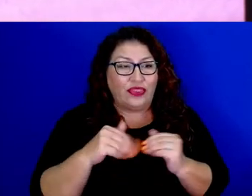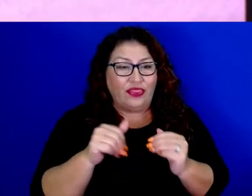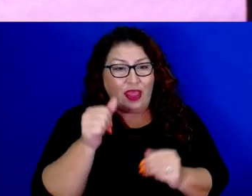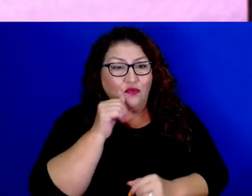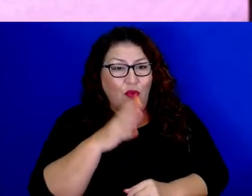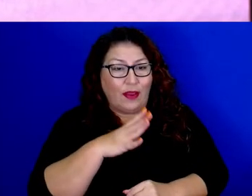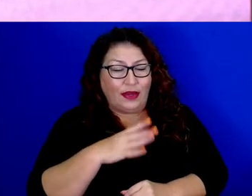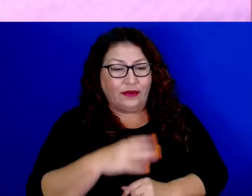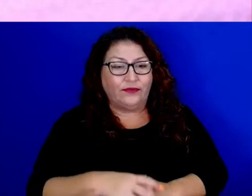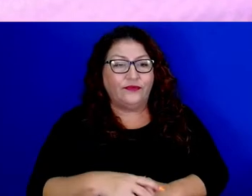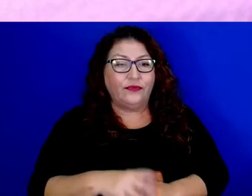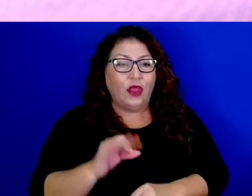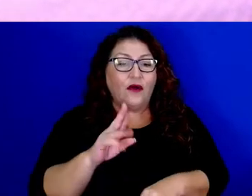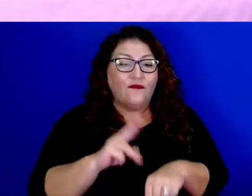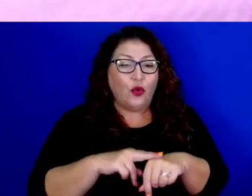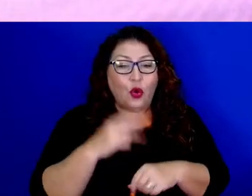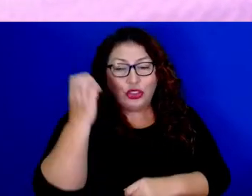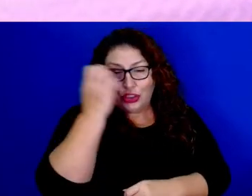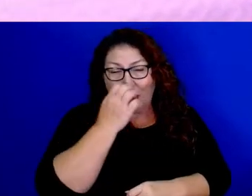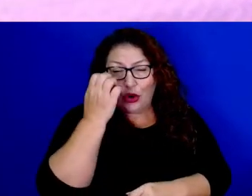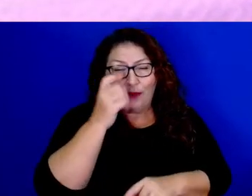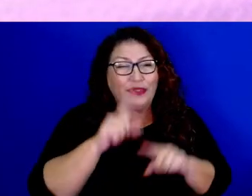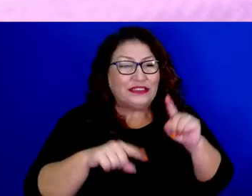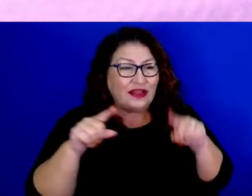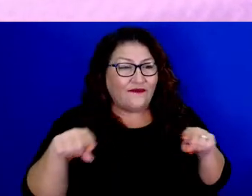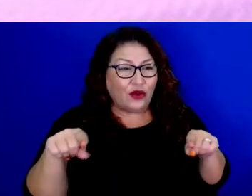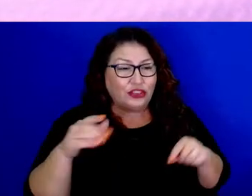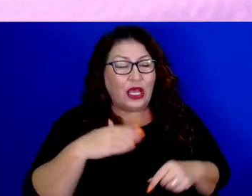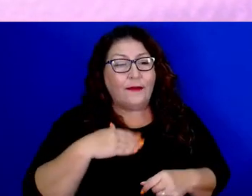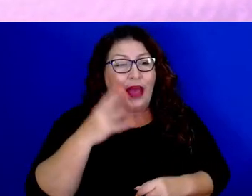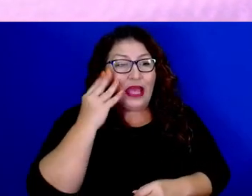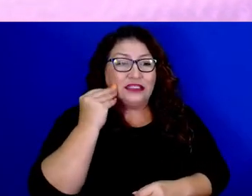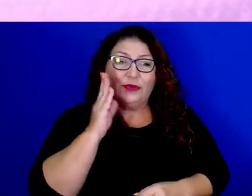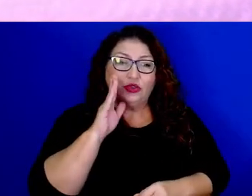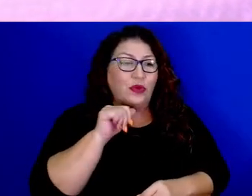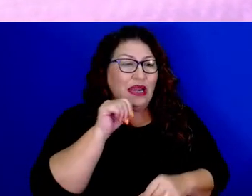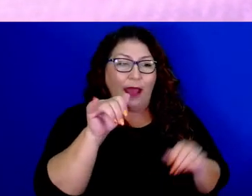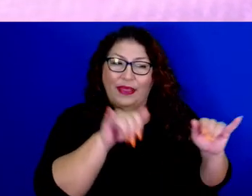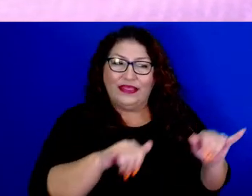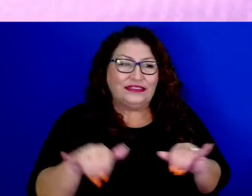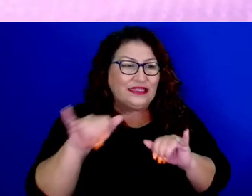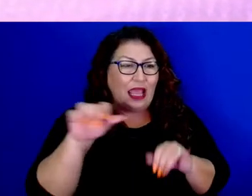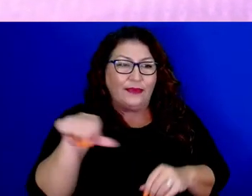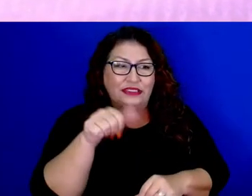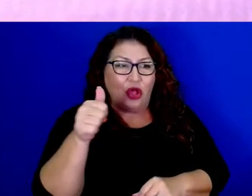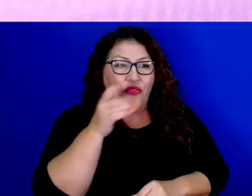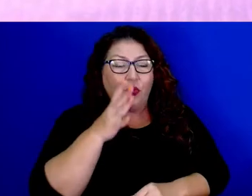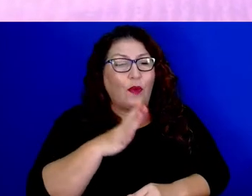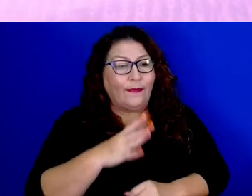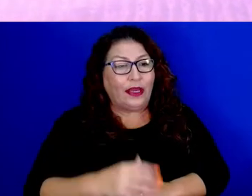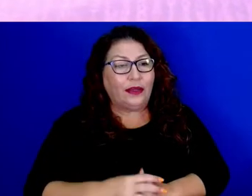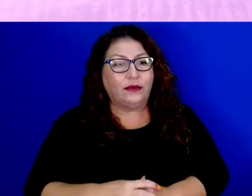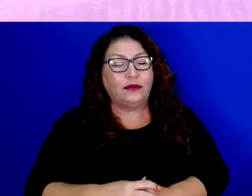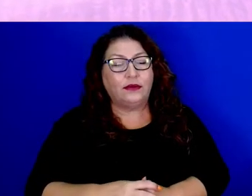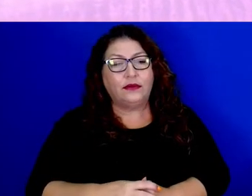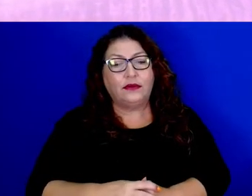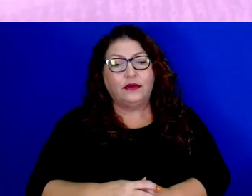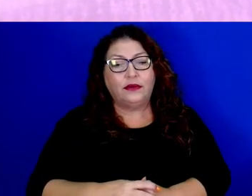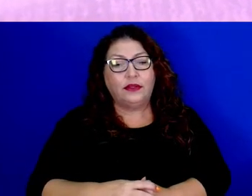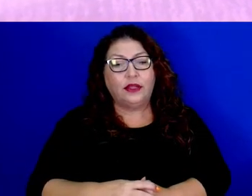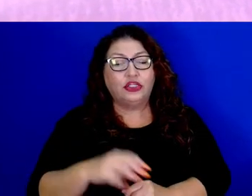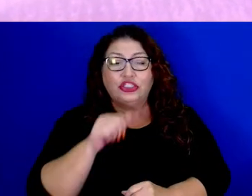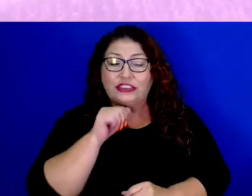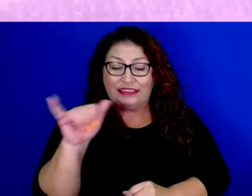diverse, and my experience will not be the same as all other women, just as not all men's